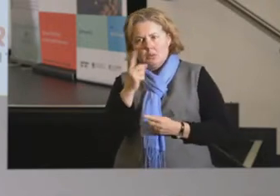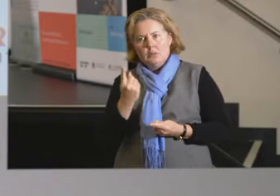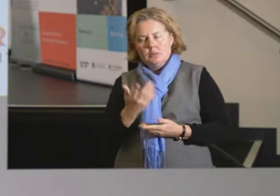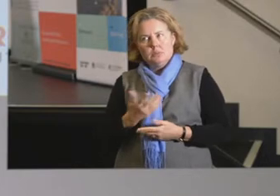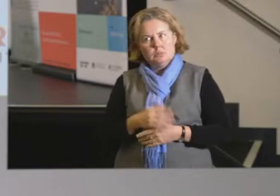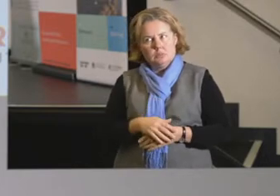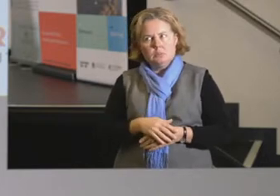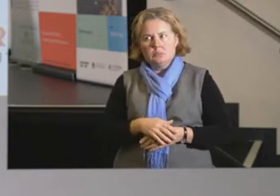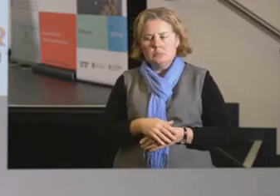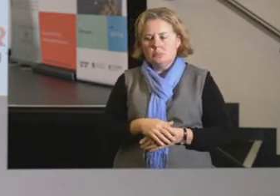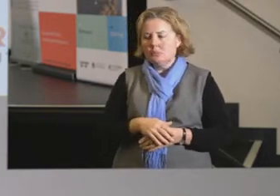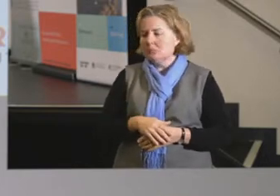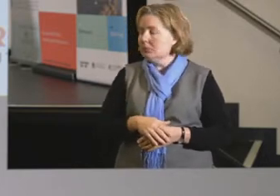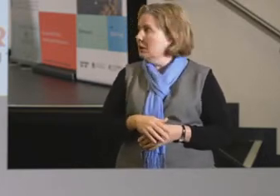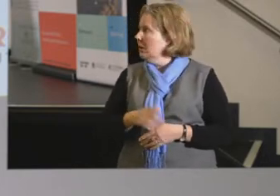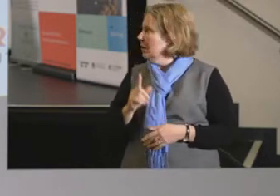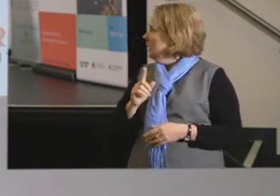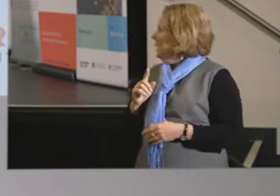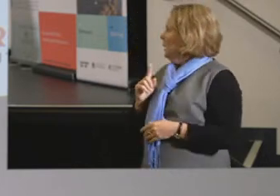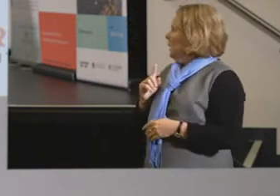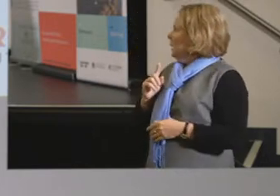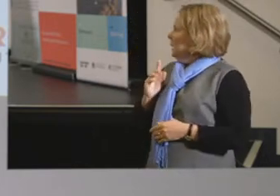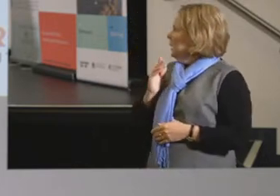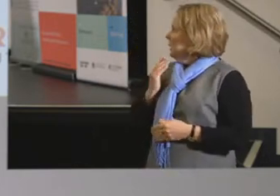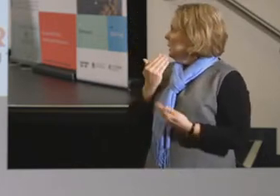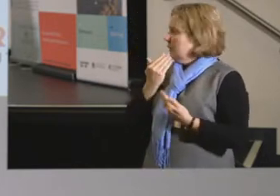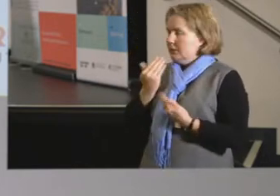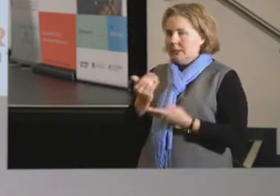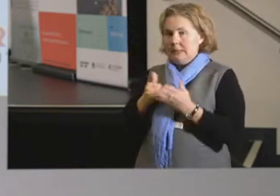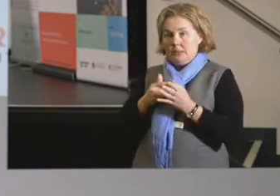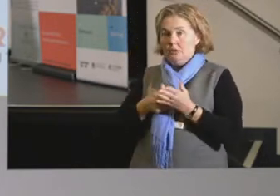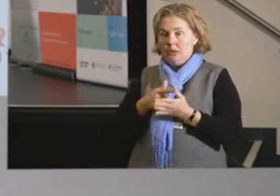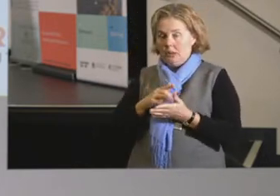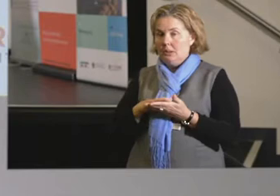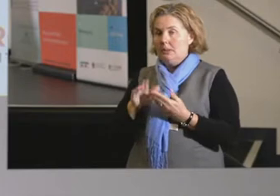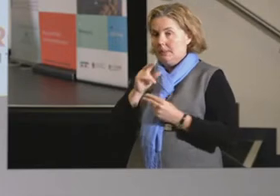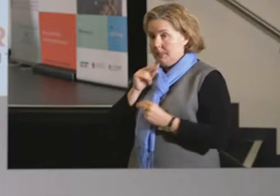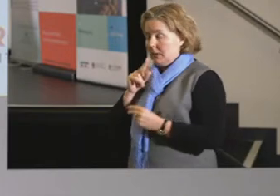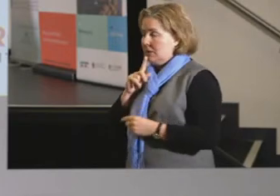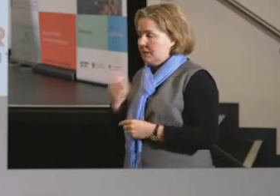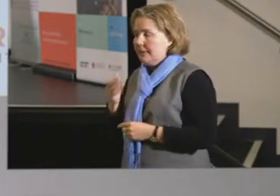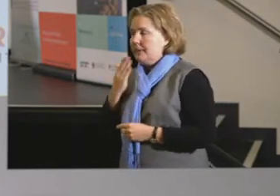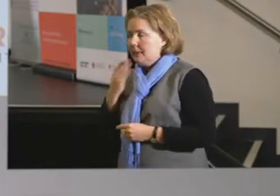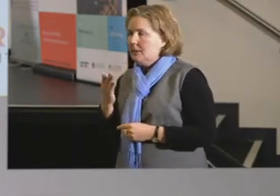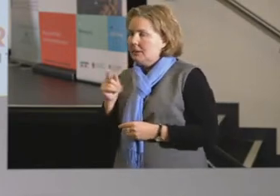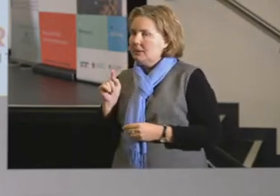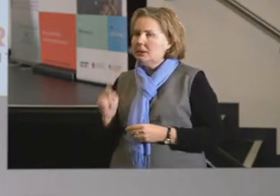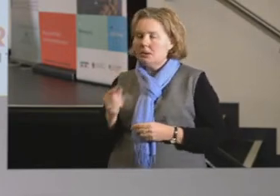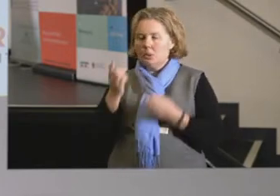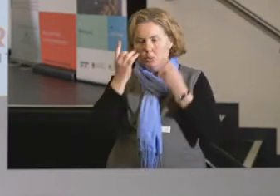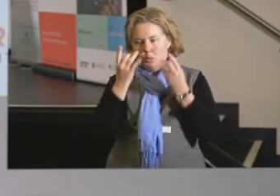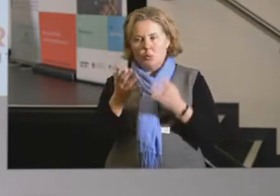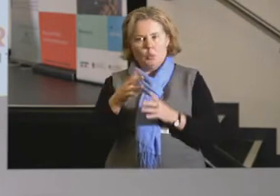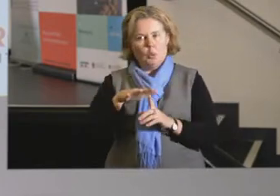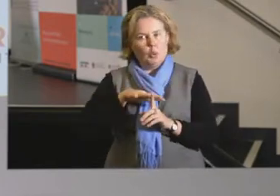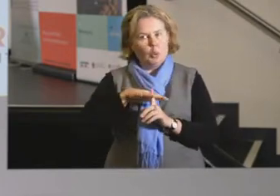Thank you. And I think this really sets so many of the contexts that in, you